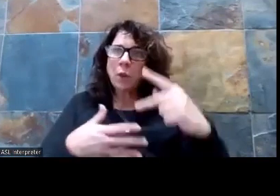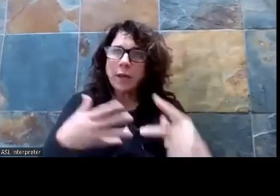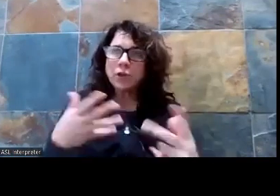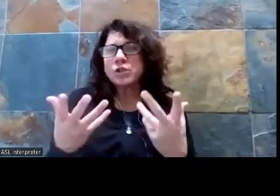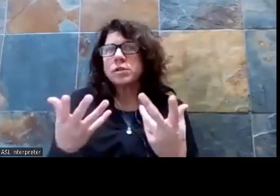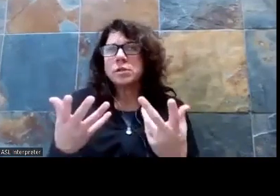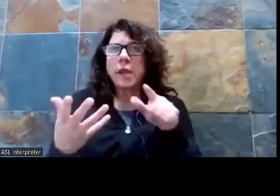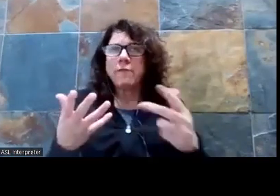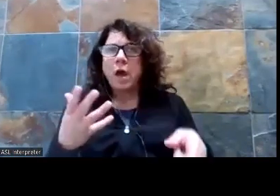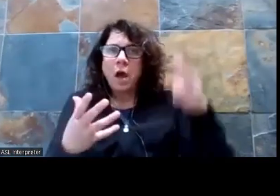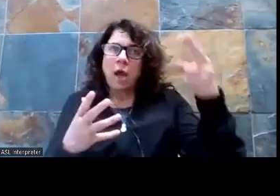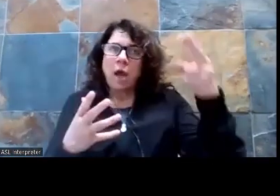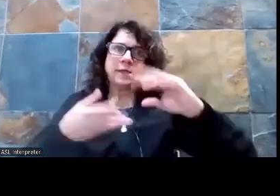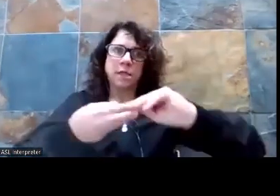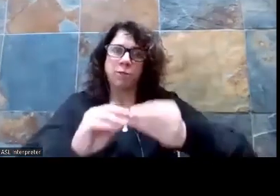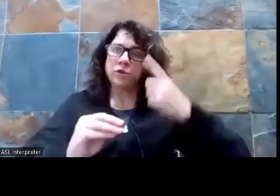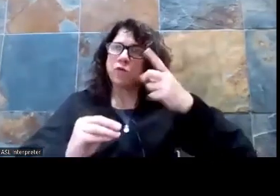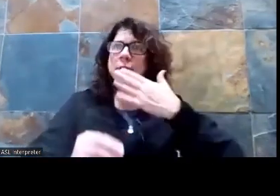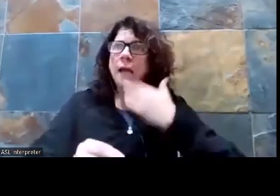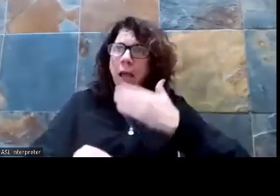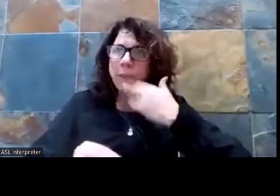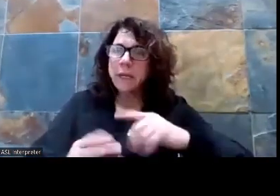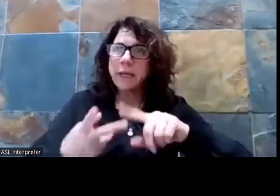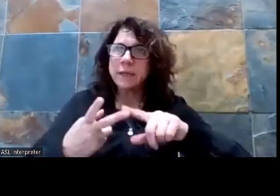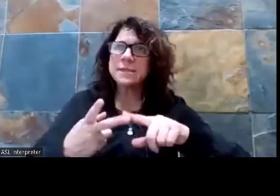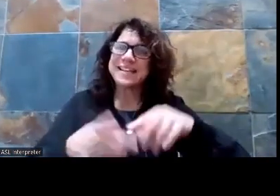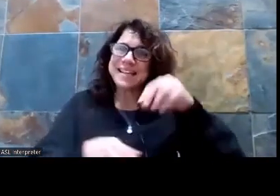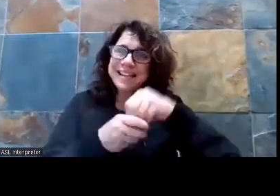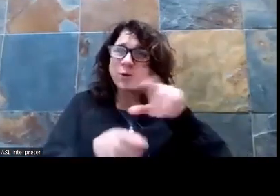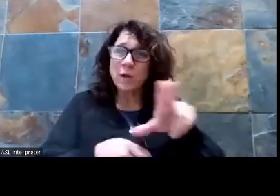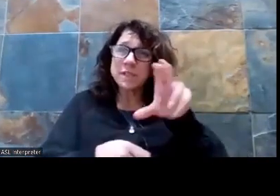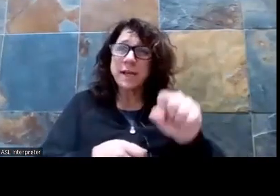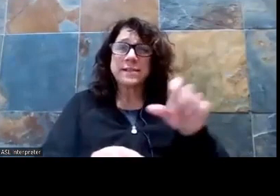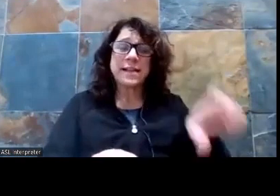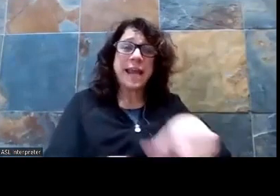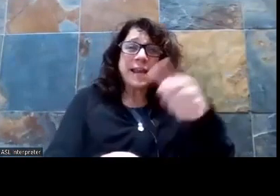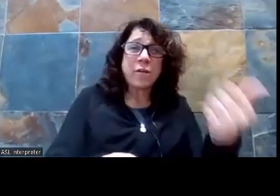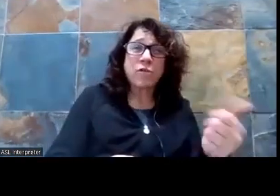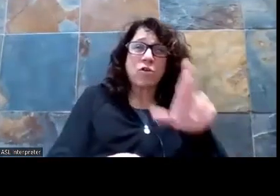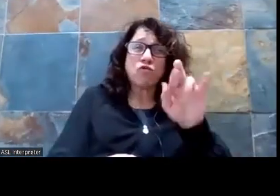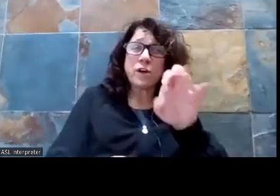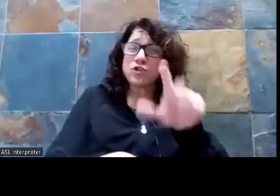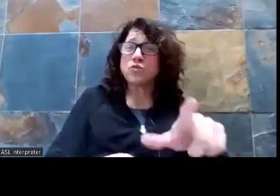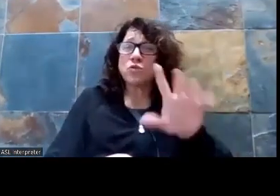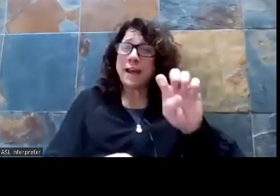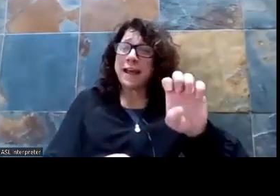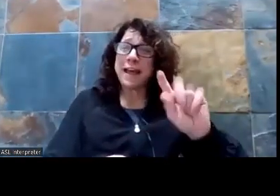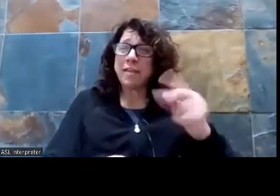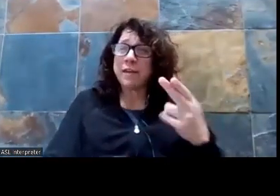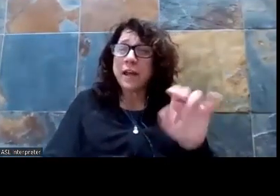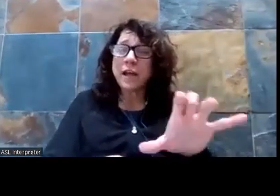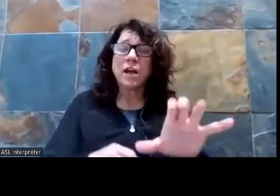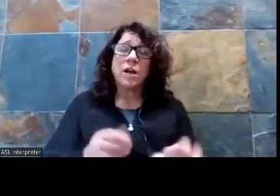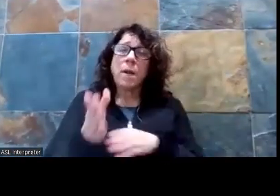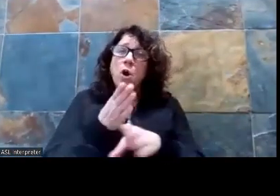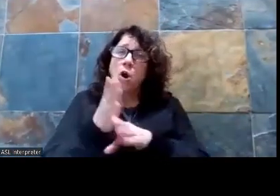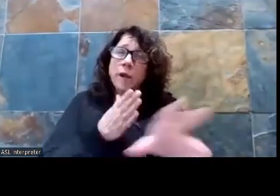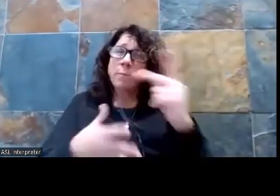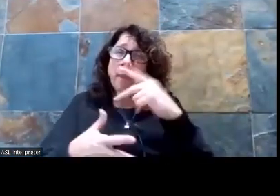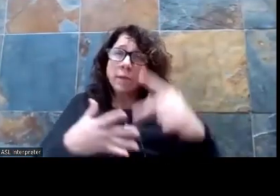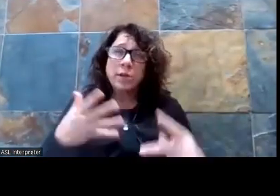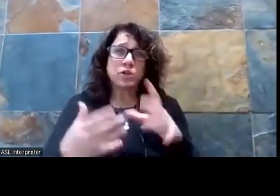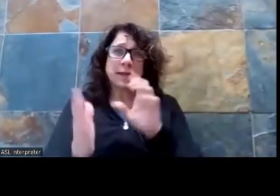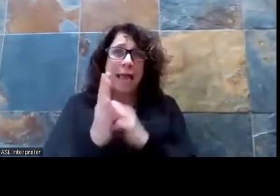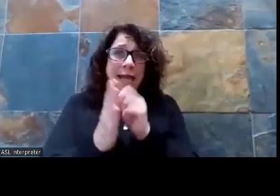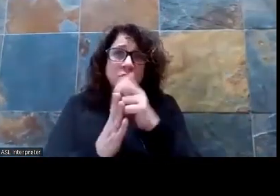you know, the highest rates of diabetes in the U.S. of any racial and ethnic minority population. The cancers where we see